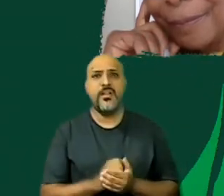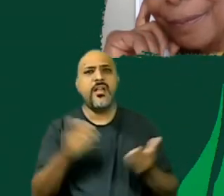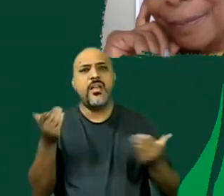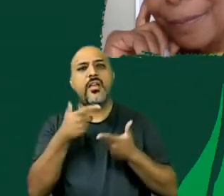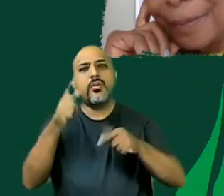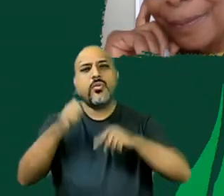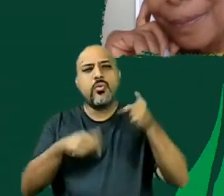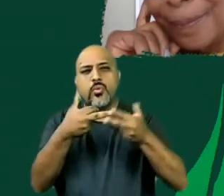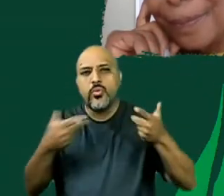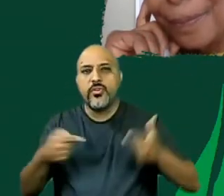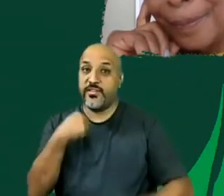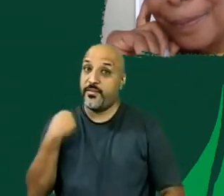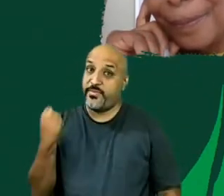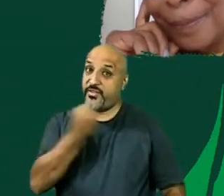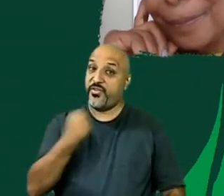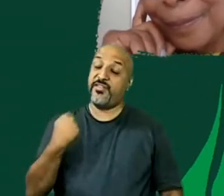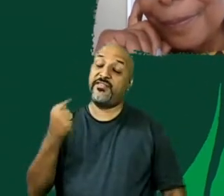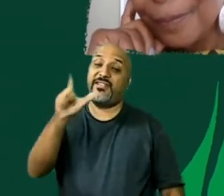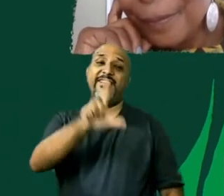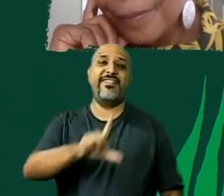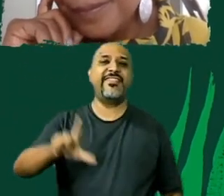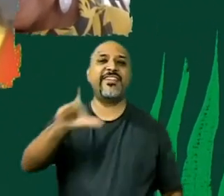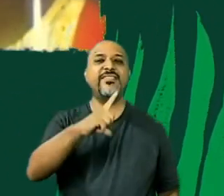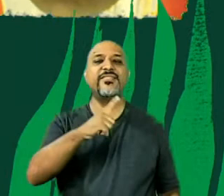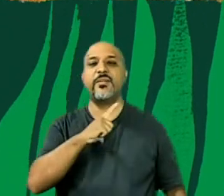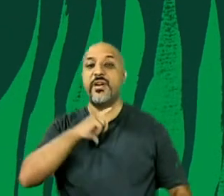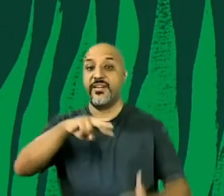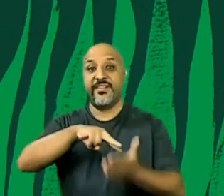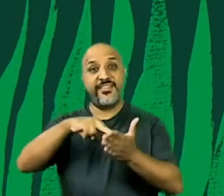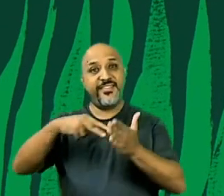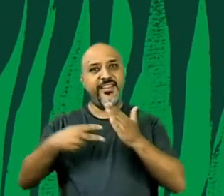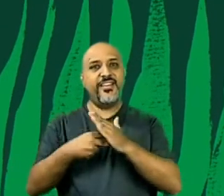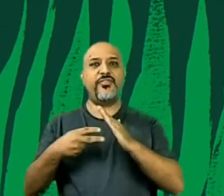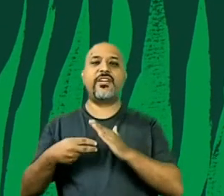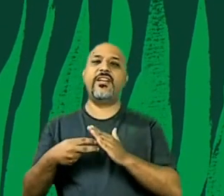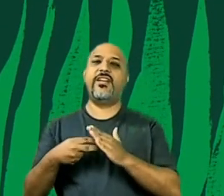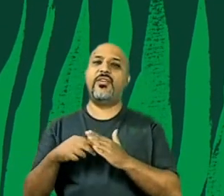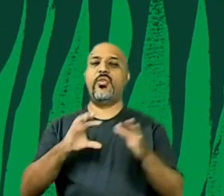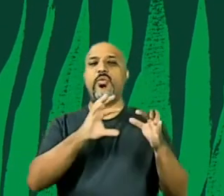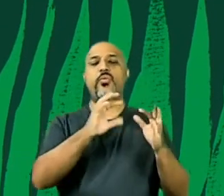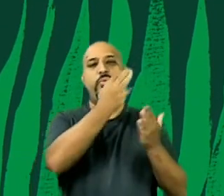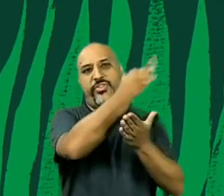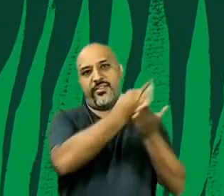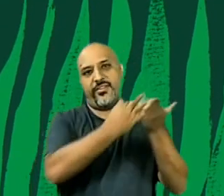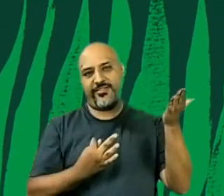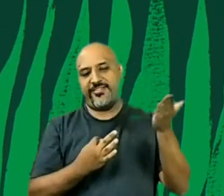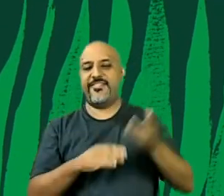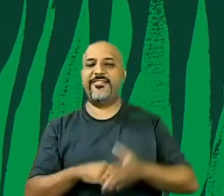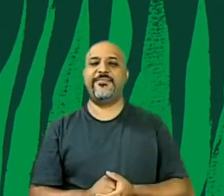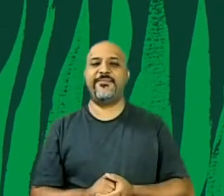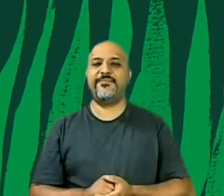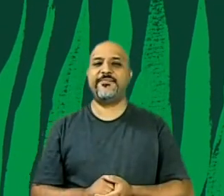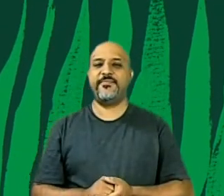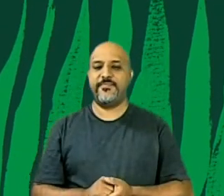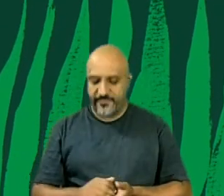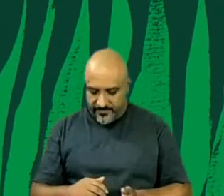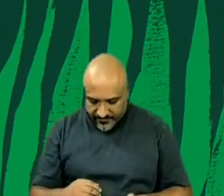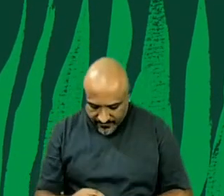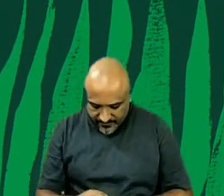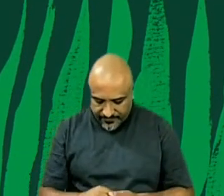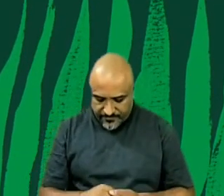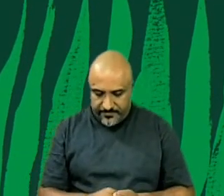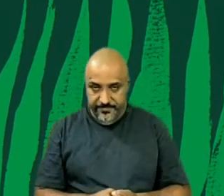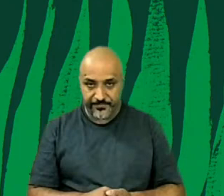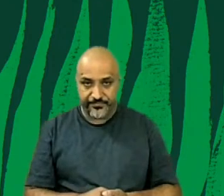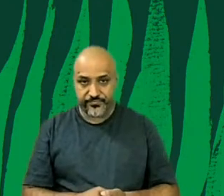it's like utensils for our literature and for defining our texts.